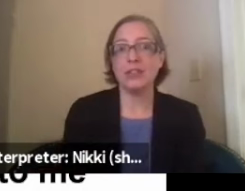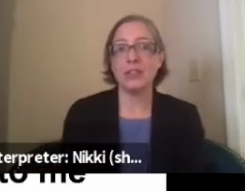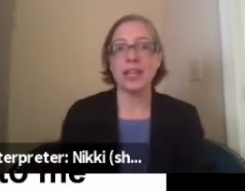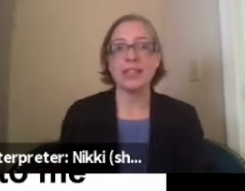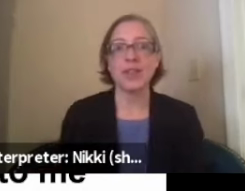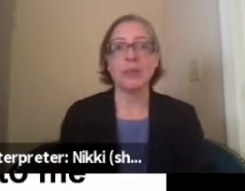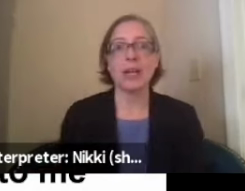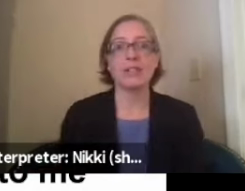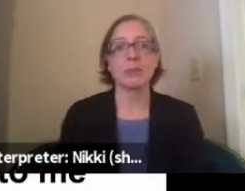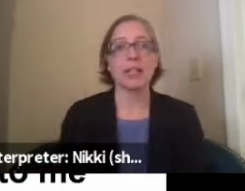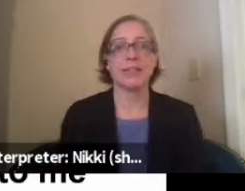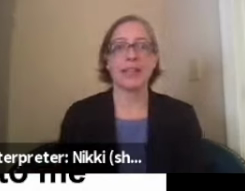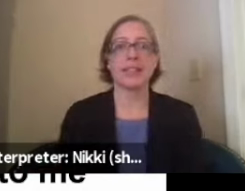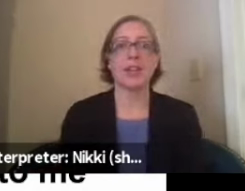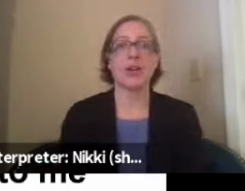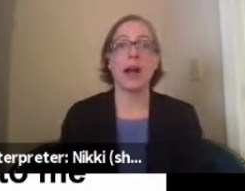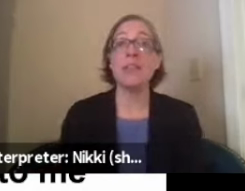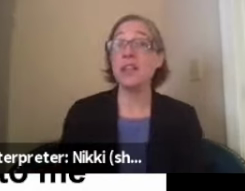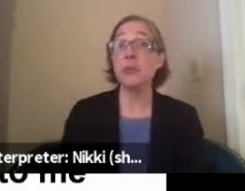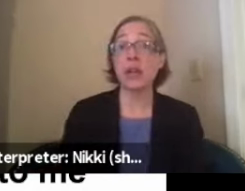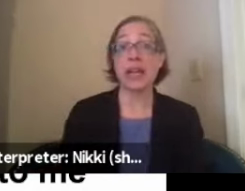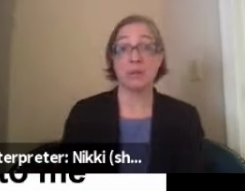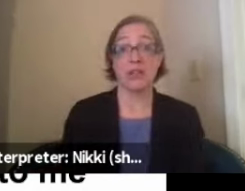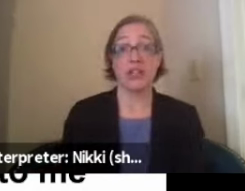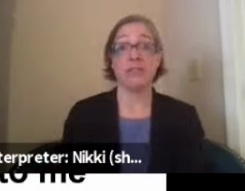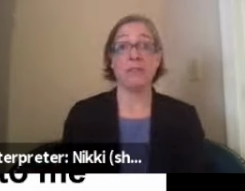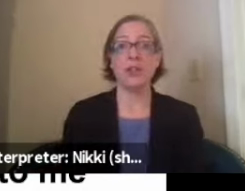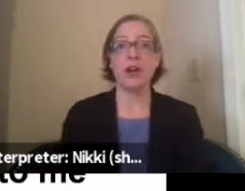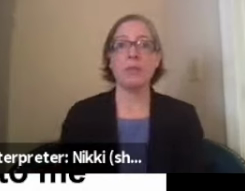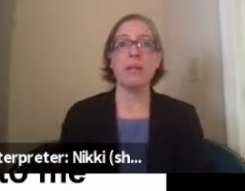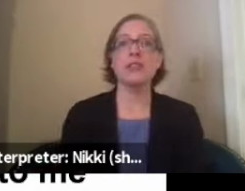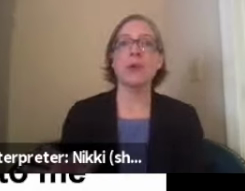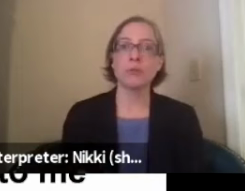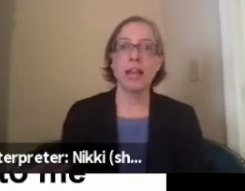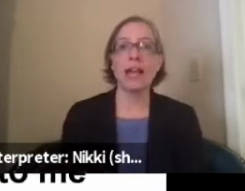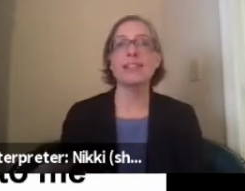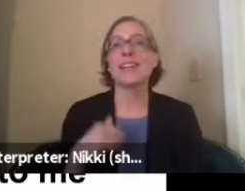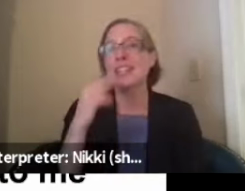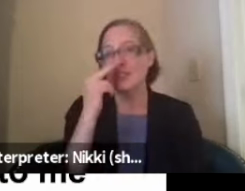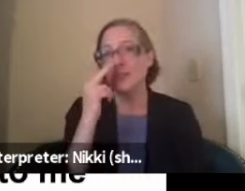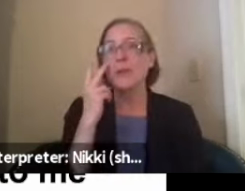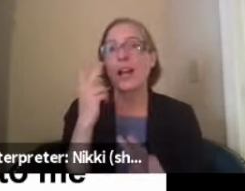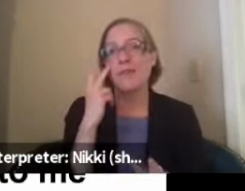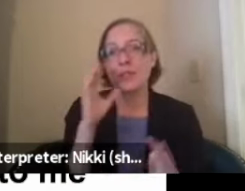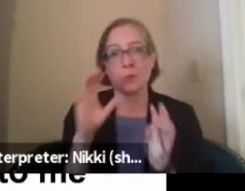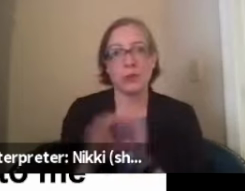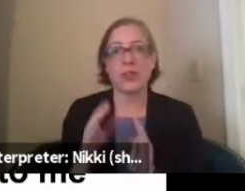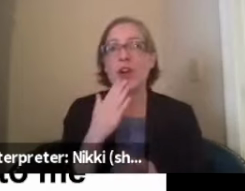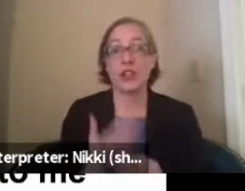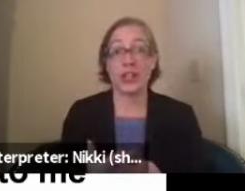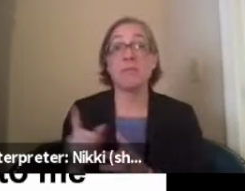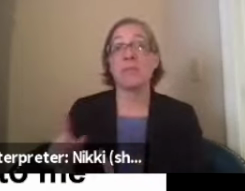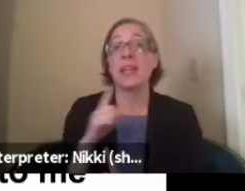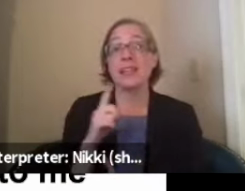And he just had this funny way of explaining things. So I think humor can be good. It makes you more relaxed. So humor and visuals